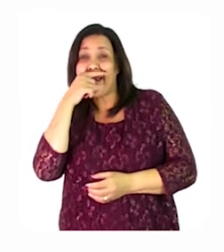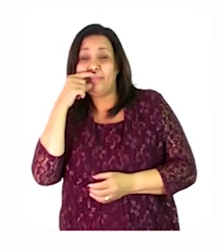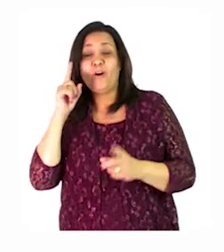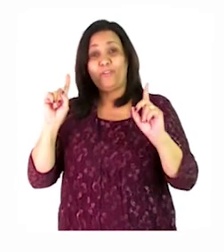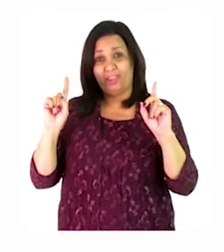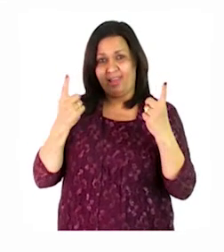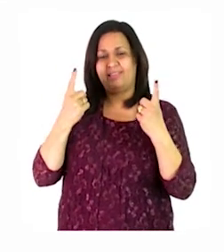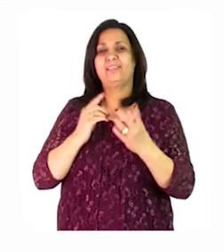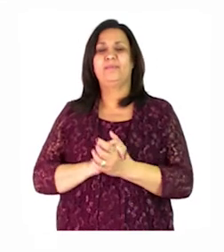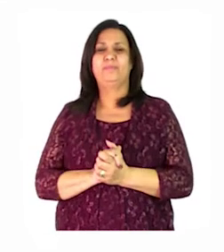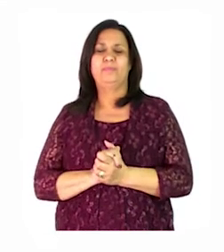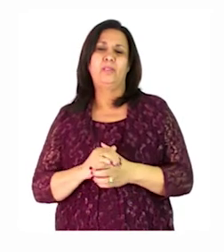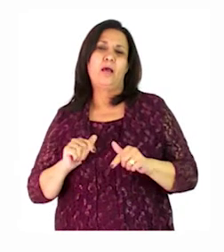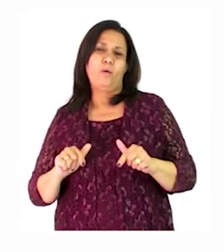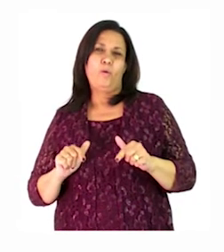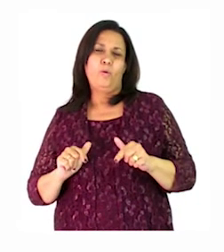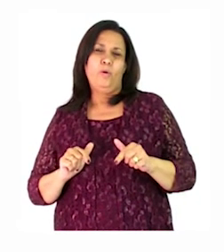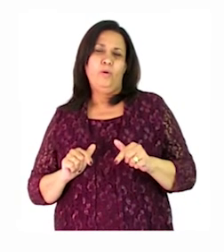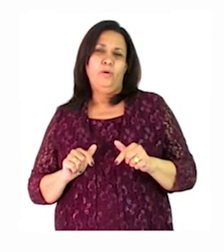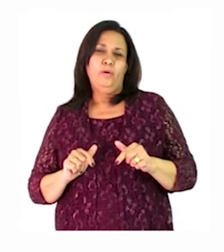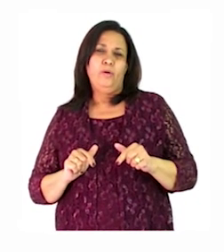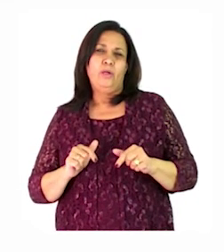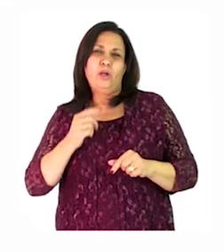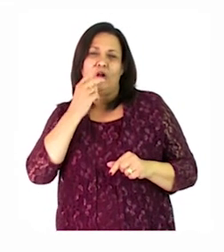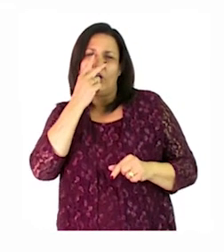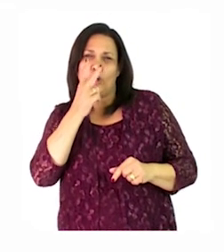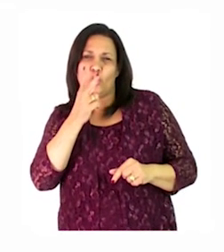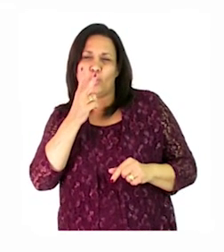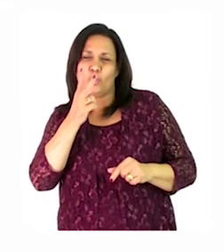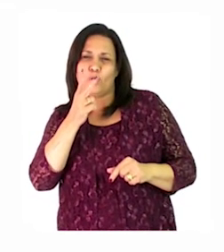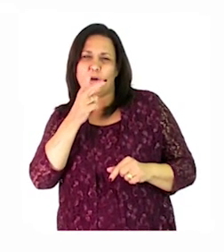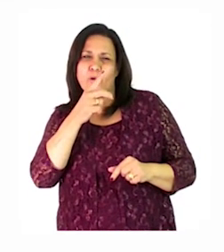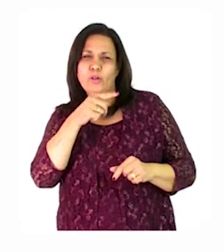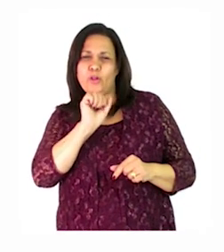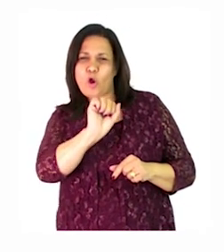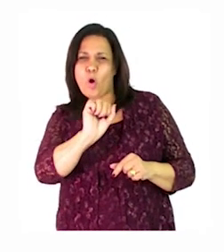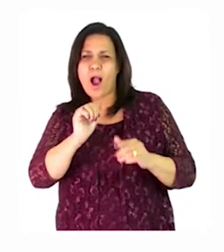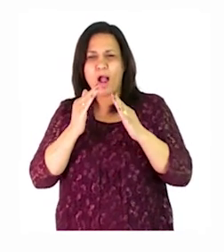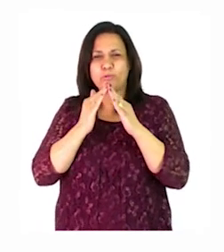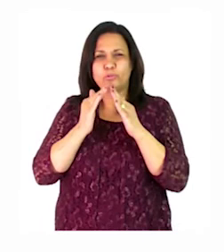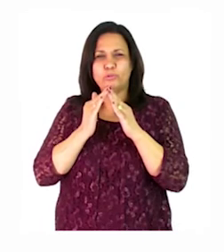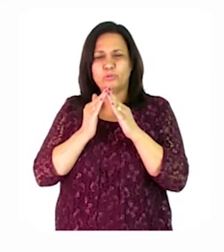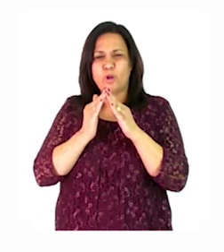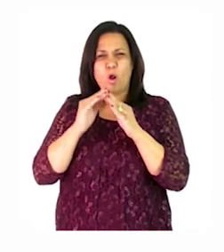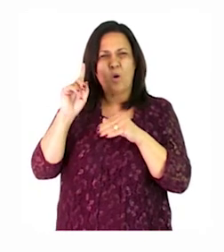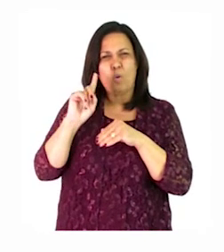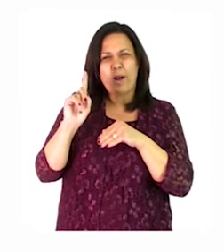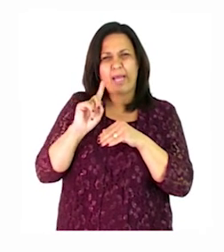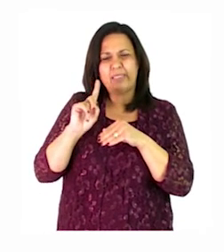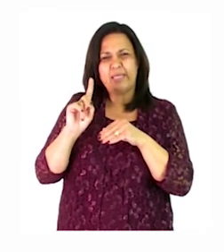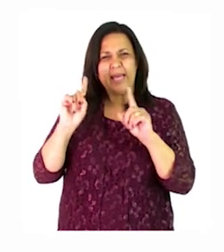things. Now, I want you to look around your house. What other things do